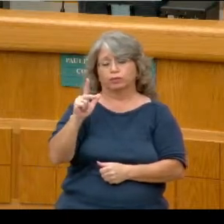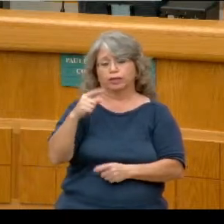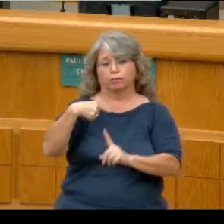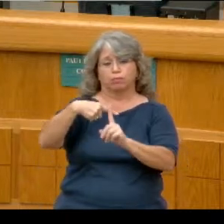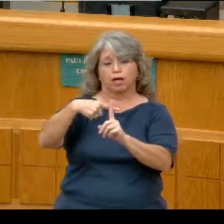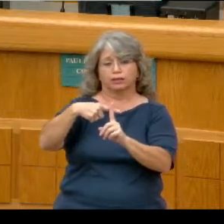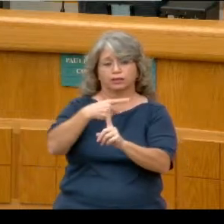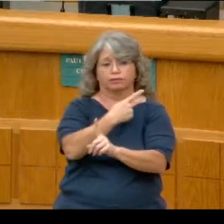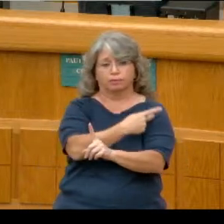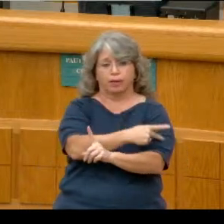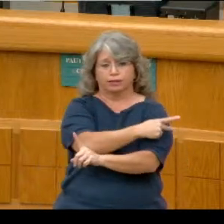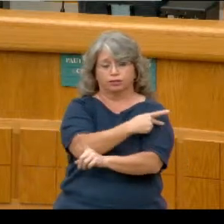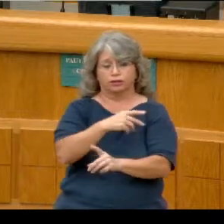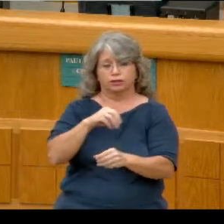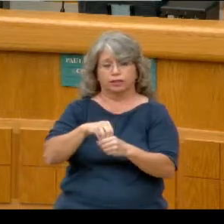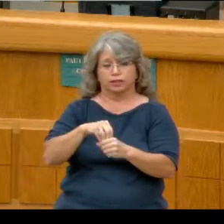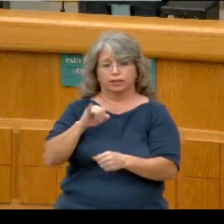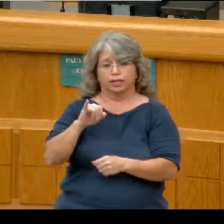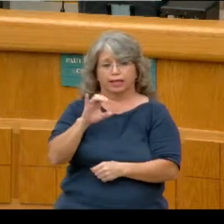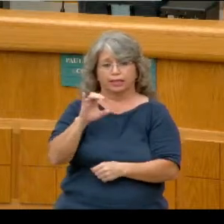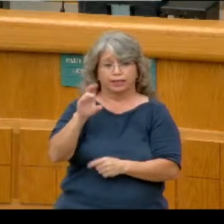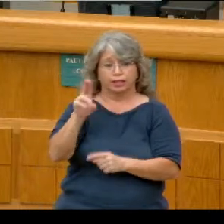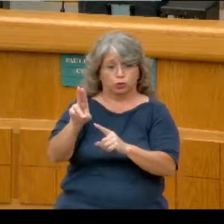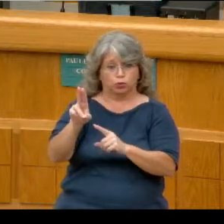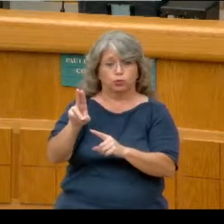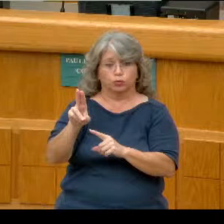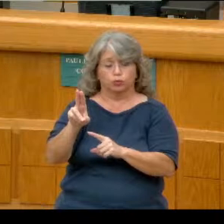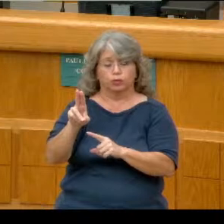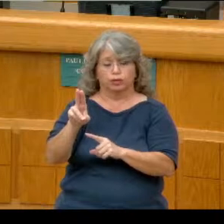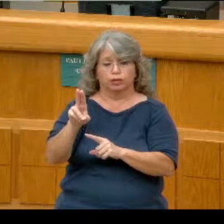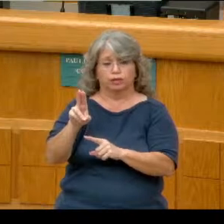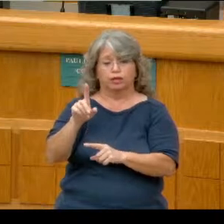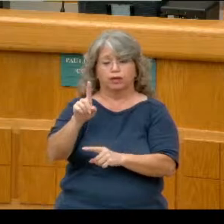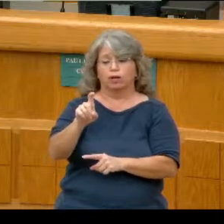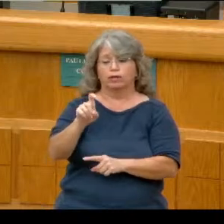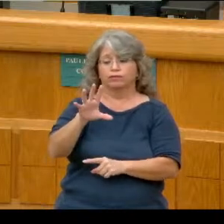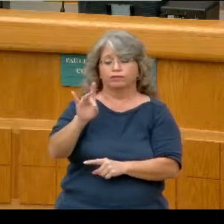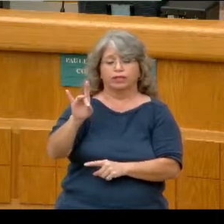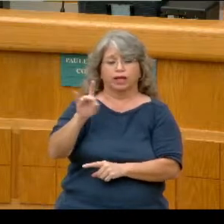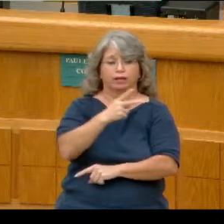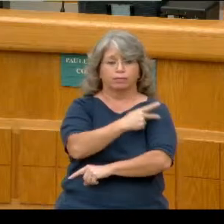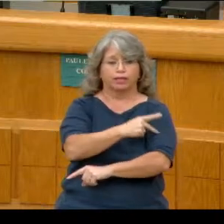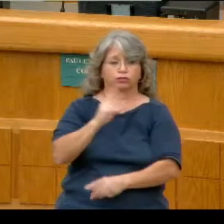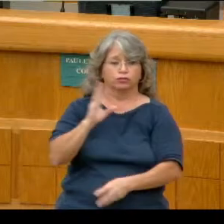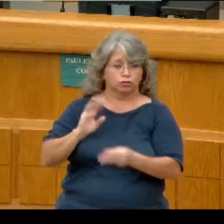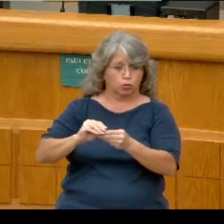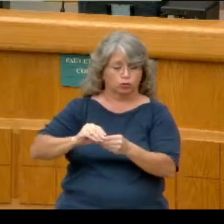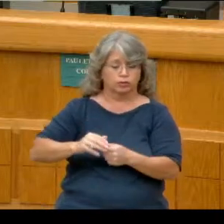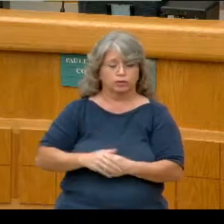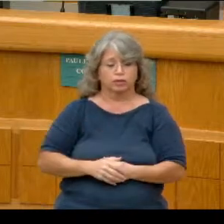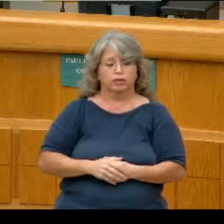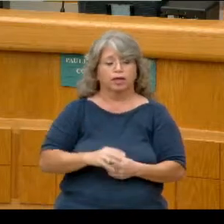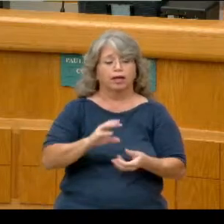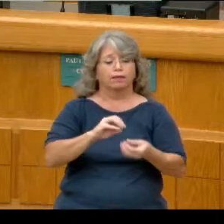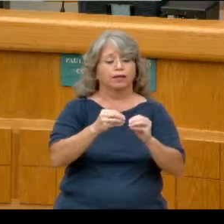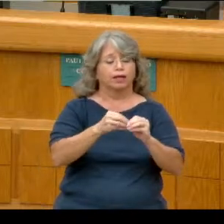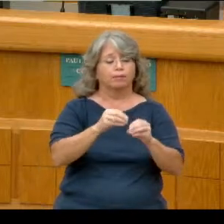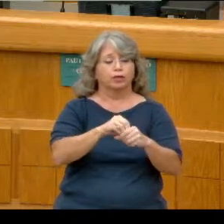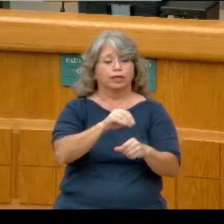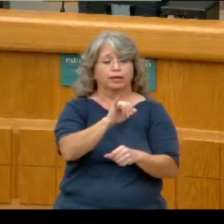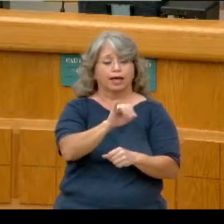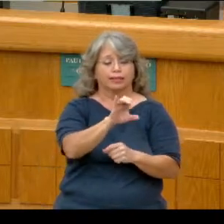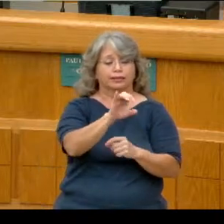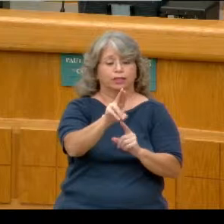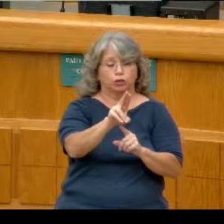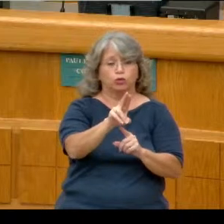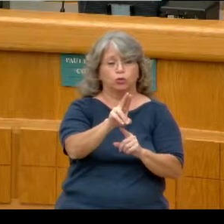the ICU, and then there's 158 patients overall. The number of patients in the ICU is about normal, but having 23